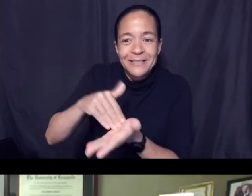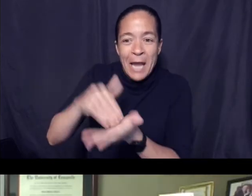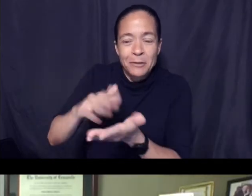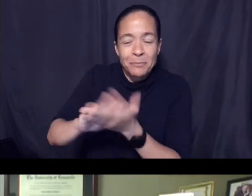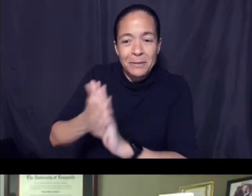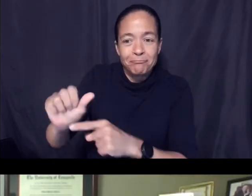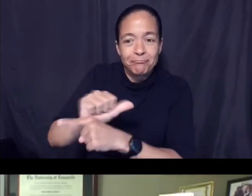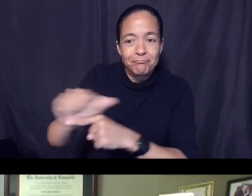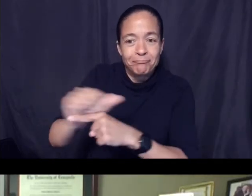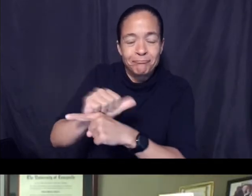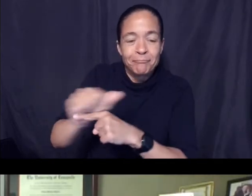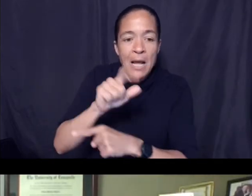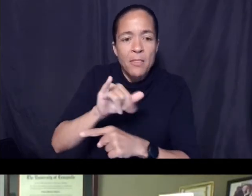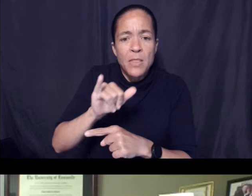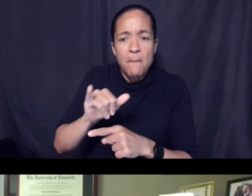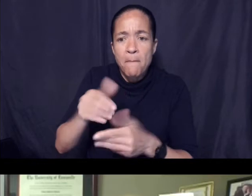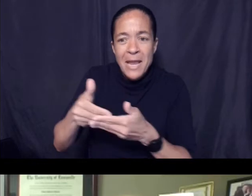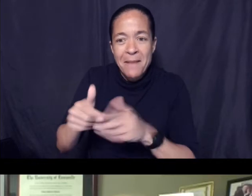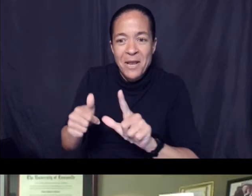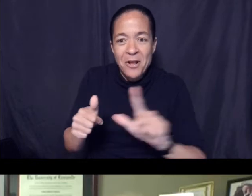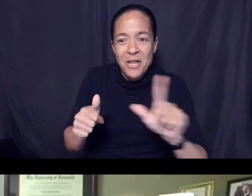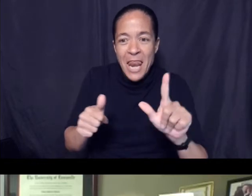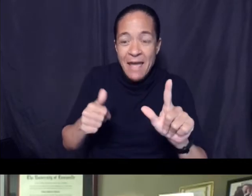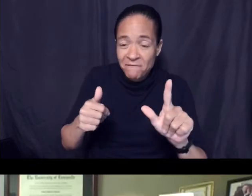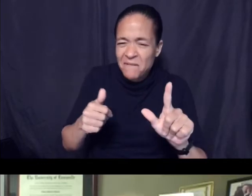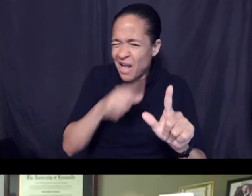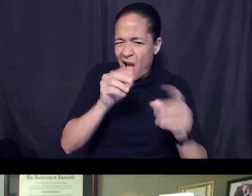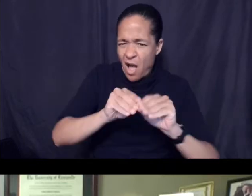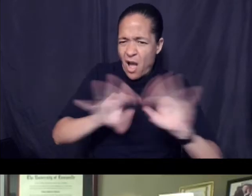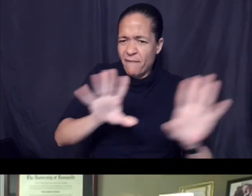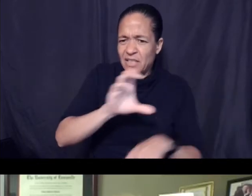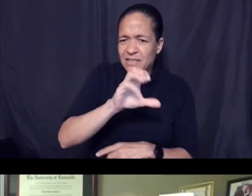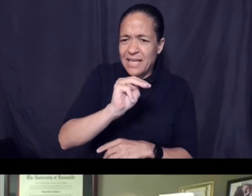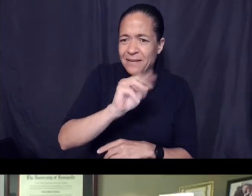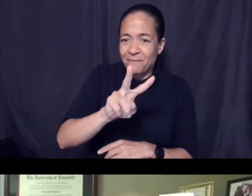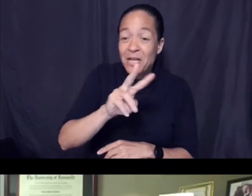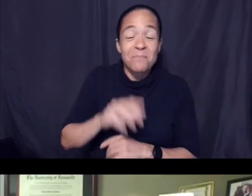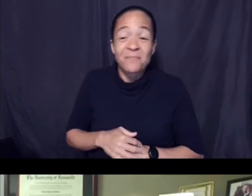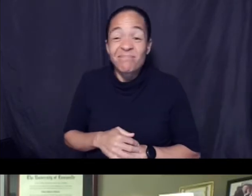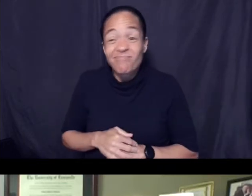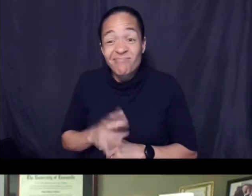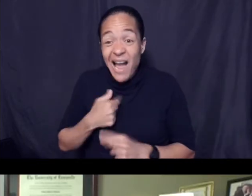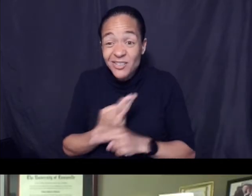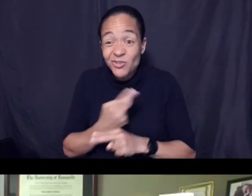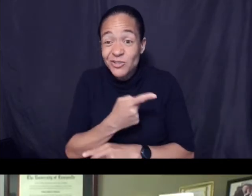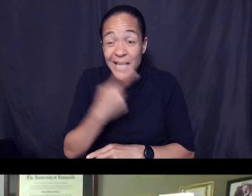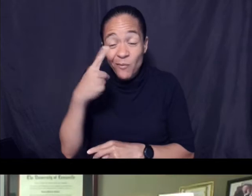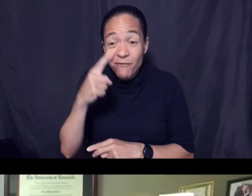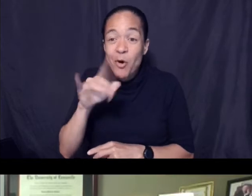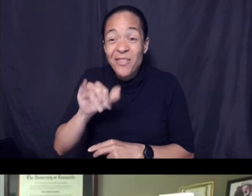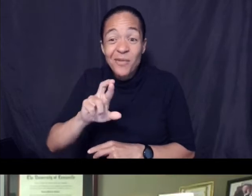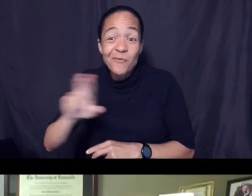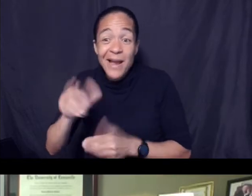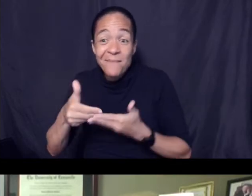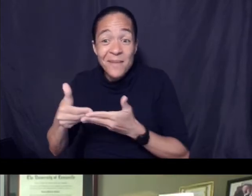the baby on the left has CMV. But I use this slide because the baby on the right could just as easily have cytomegalovirus and be